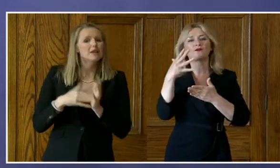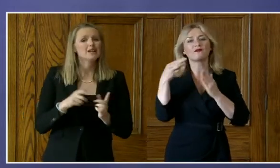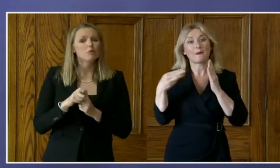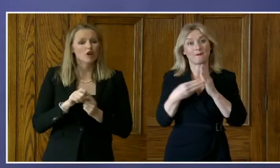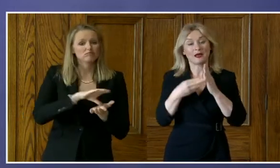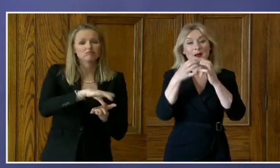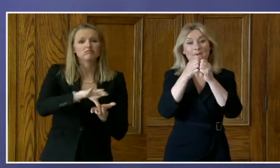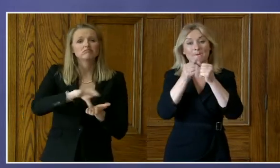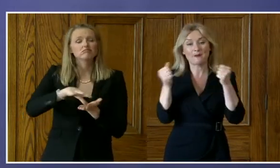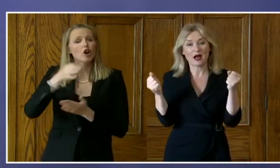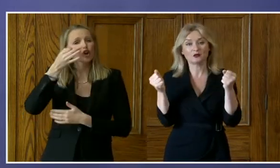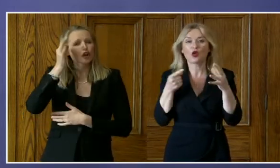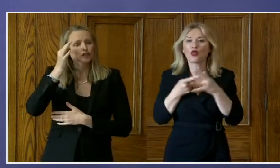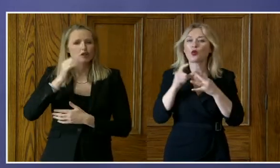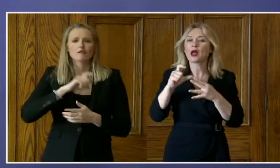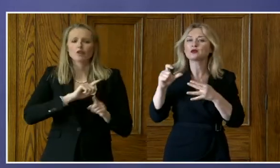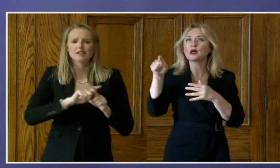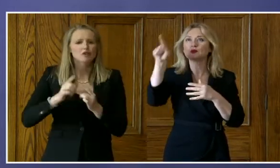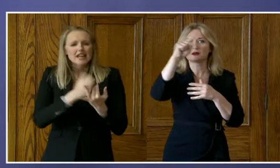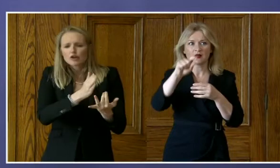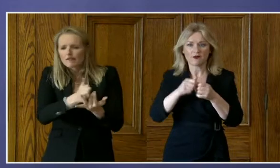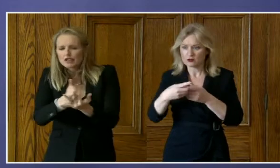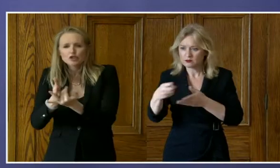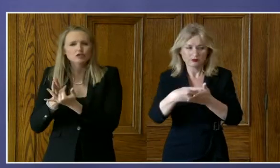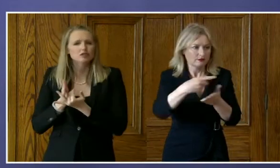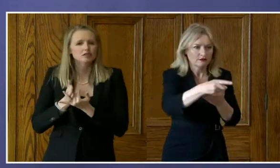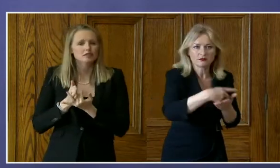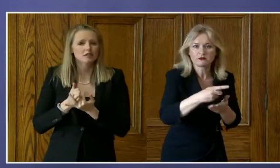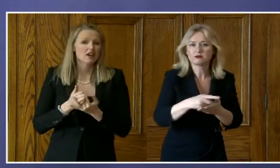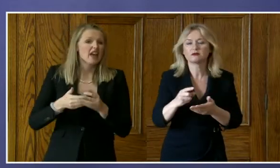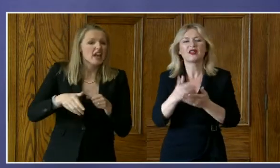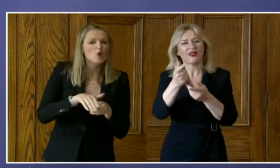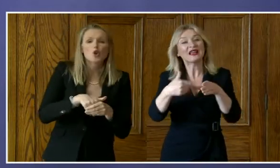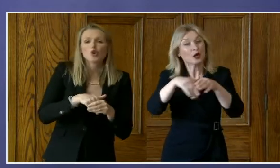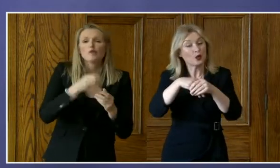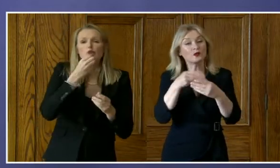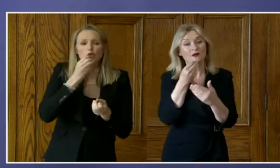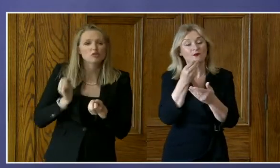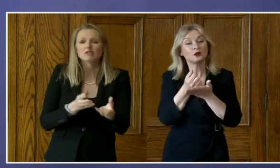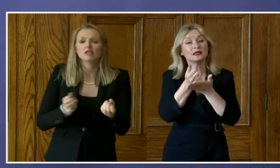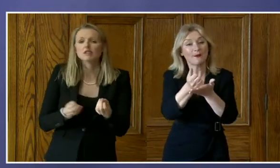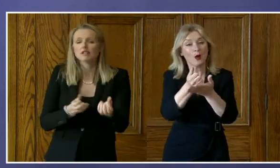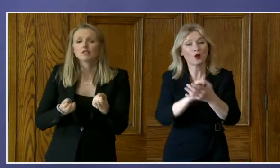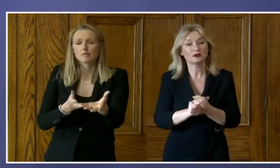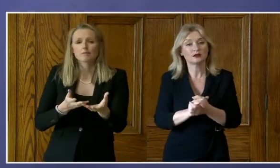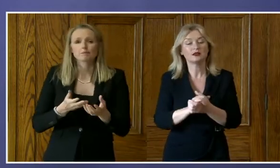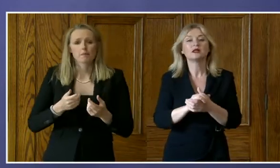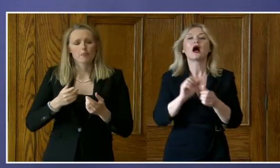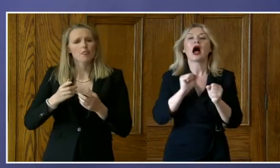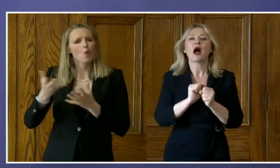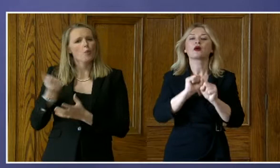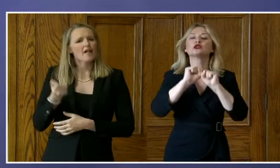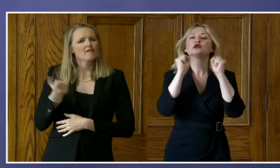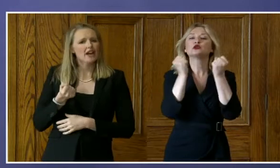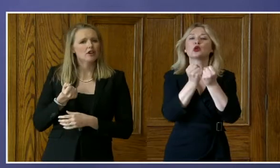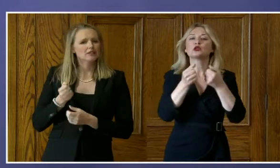for 12 weeks for interventions on the ground, which also included local food support. Our social security system continues